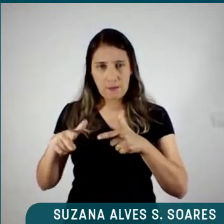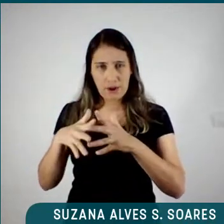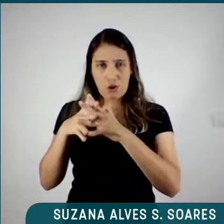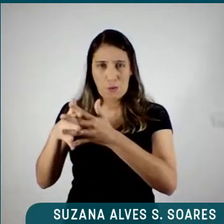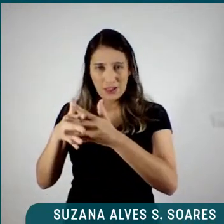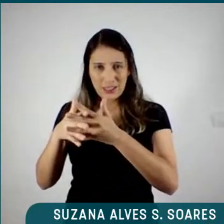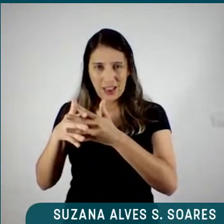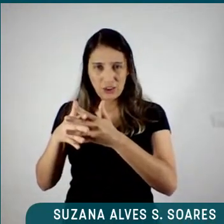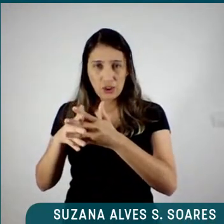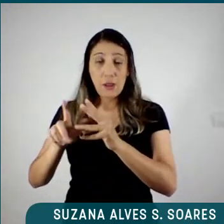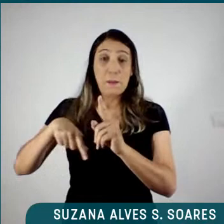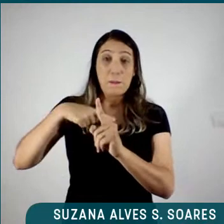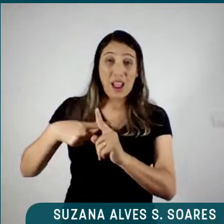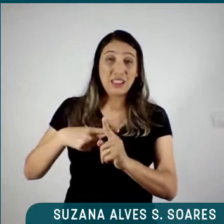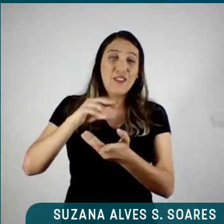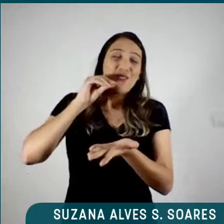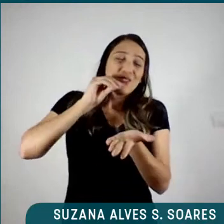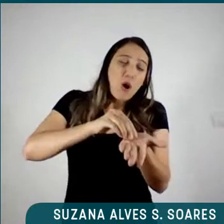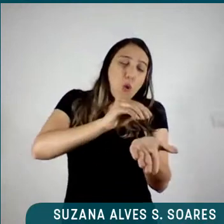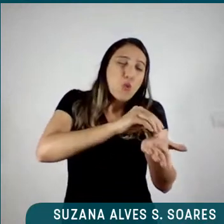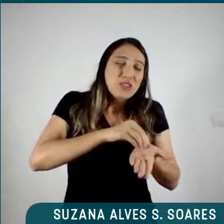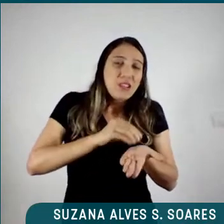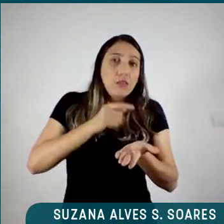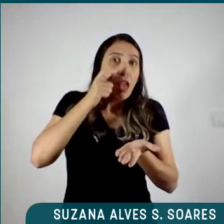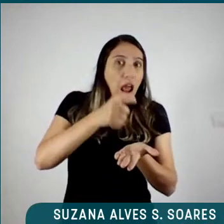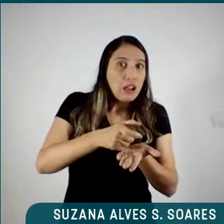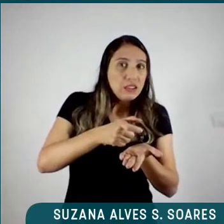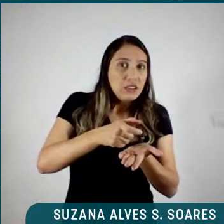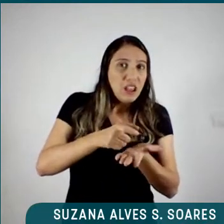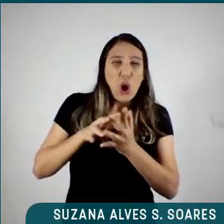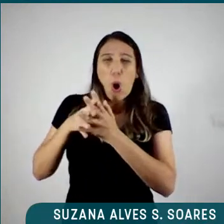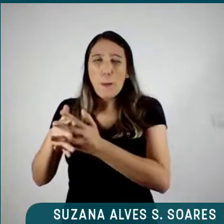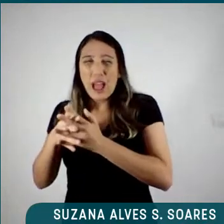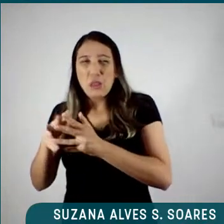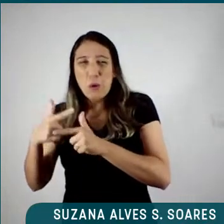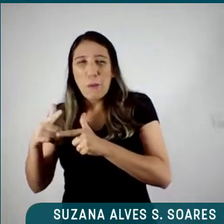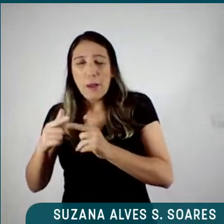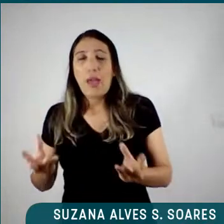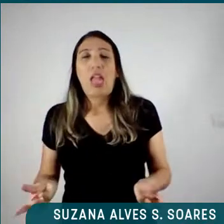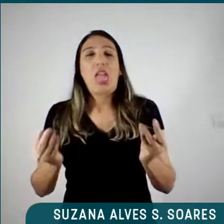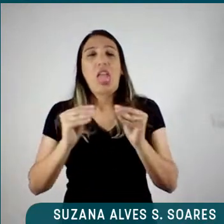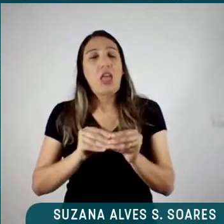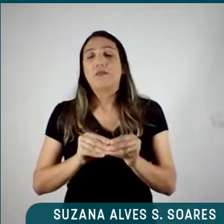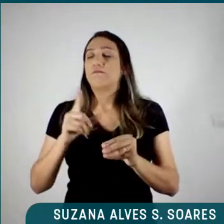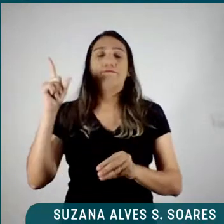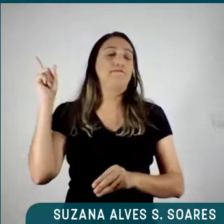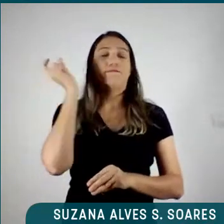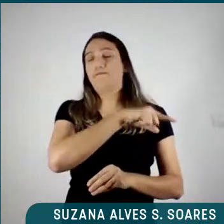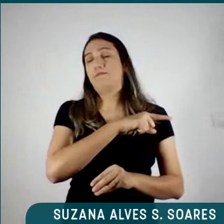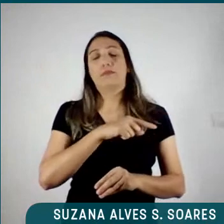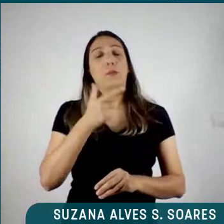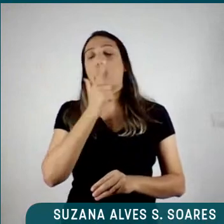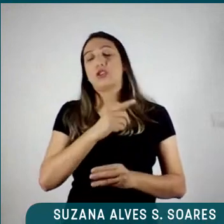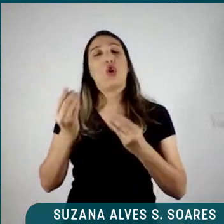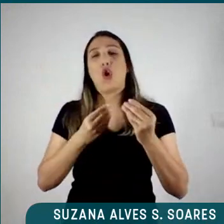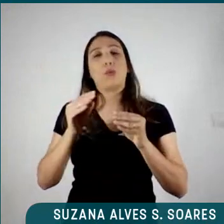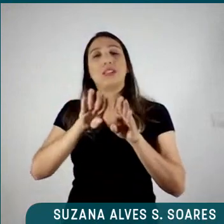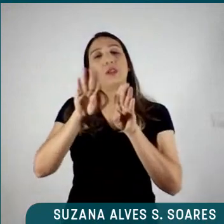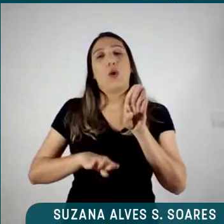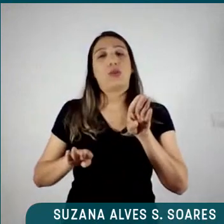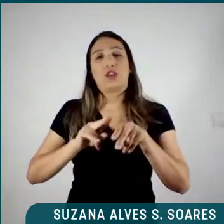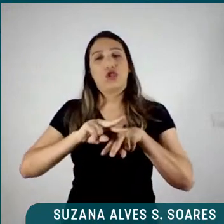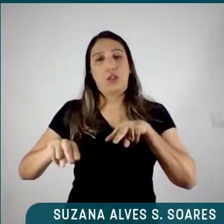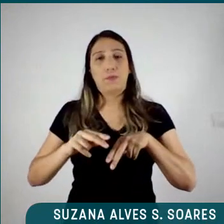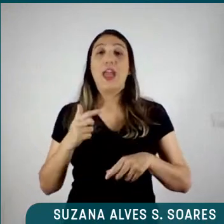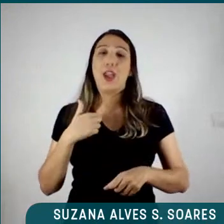things together are part of this complex problem. This lack of interest in dealing with that